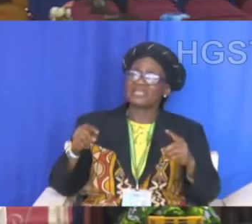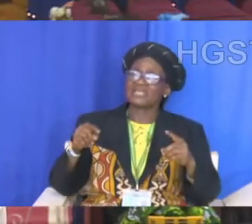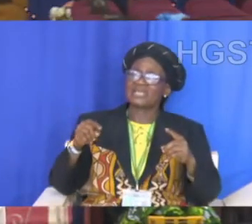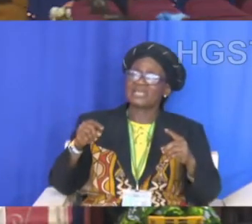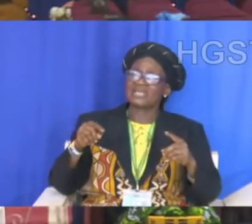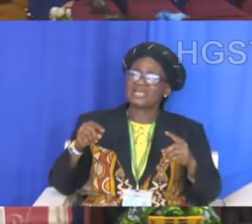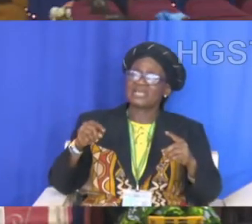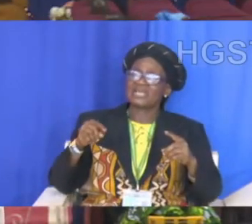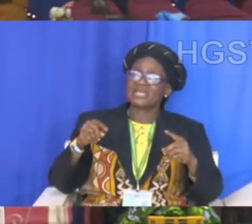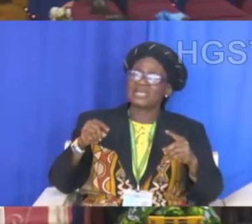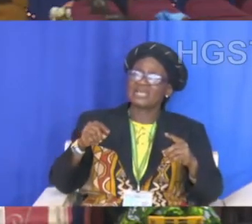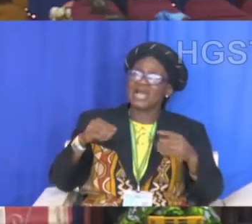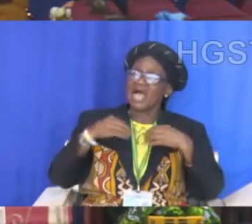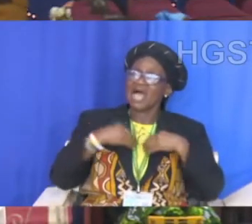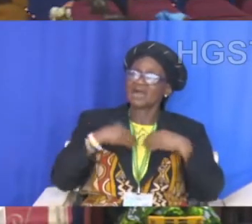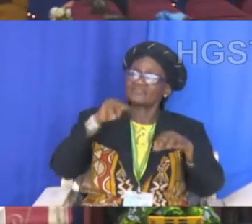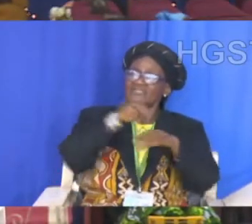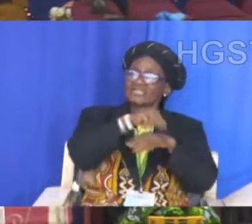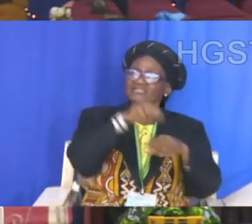I don't know if you know that.